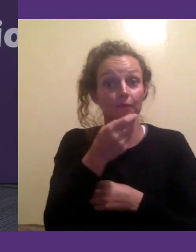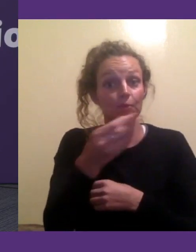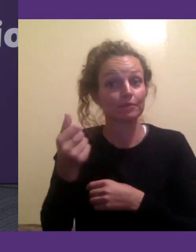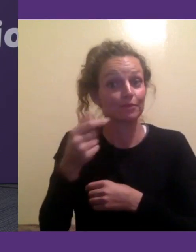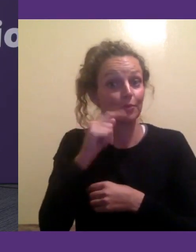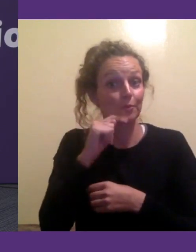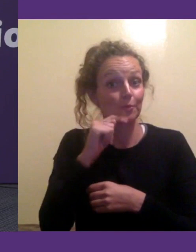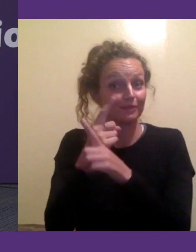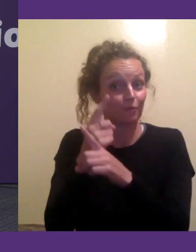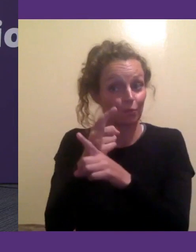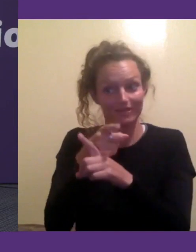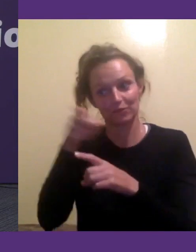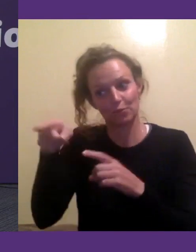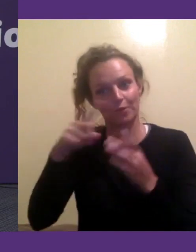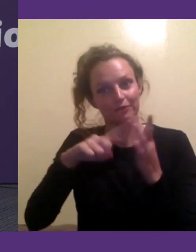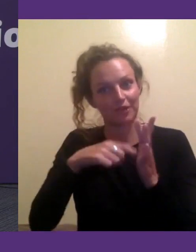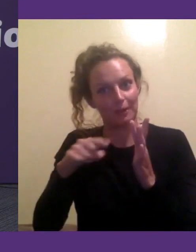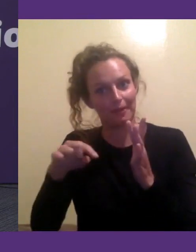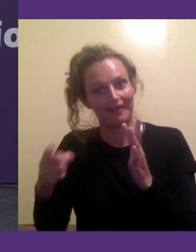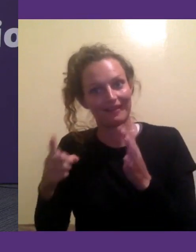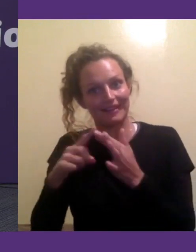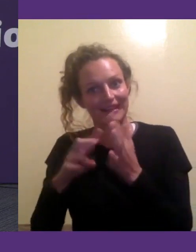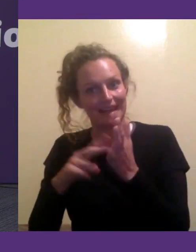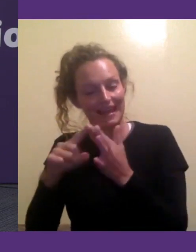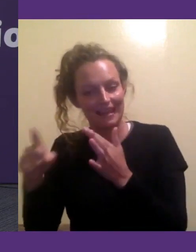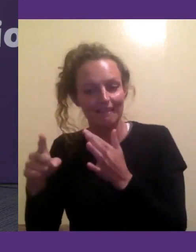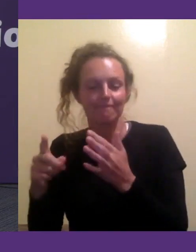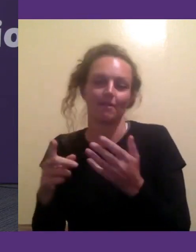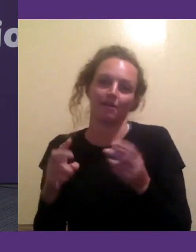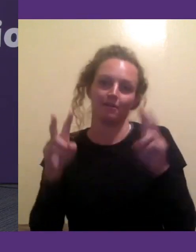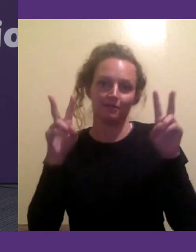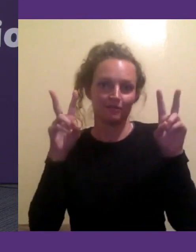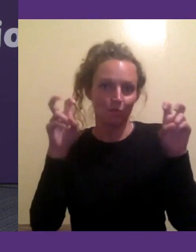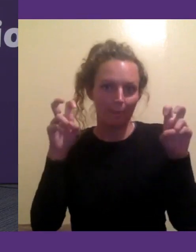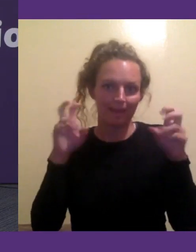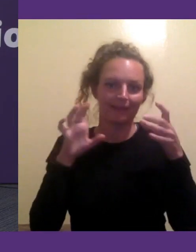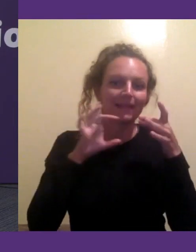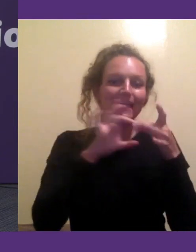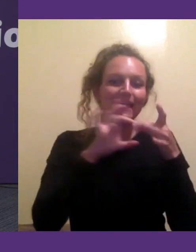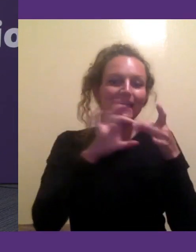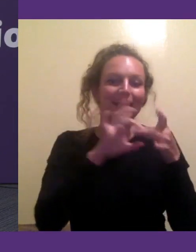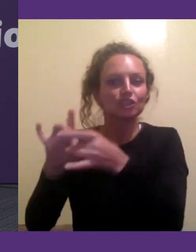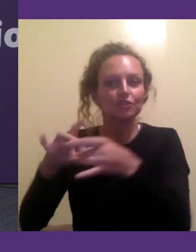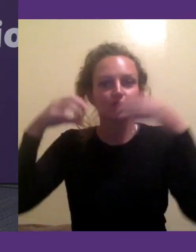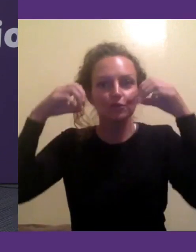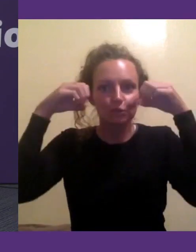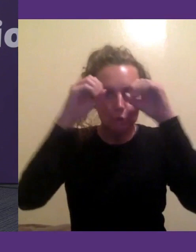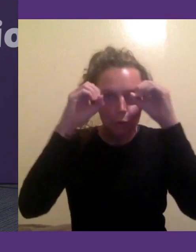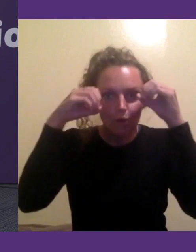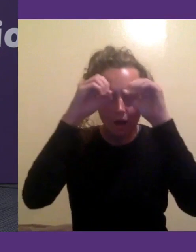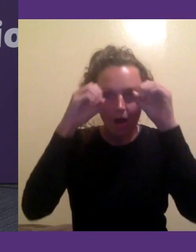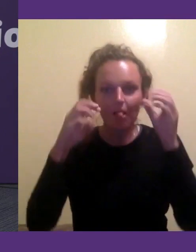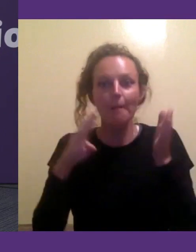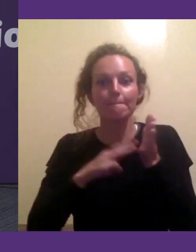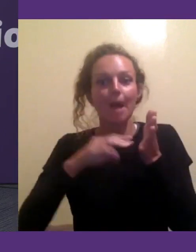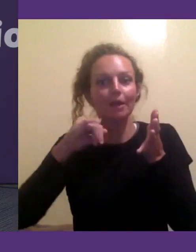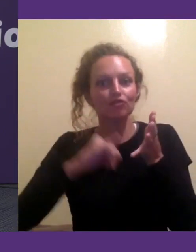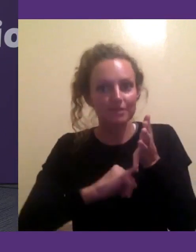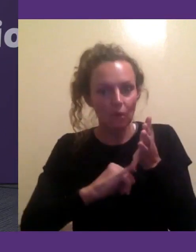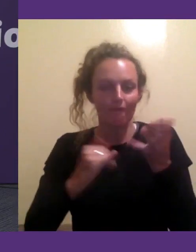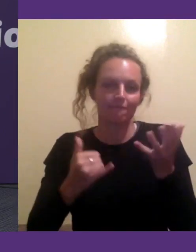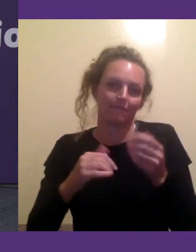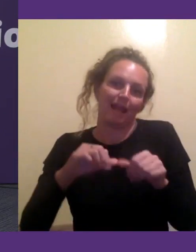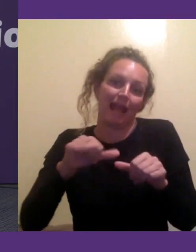about the connections across Google and Microsoft and Apple, and I know that you guys connect and collaborate, and you'll be talking about